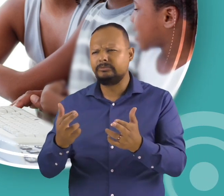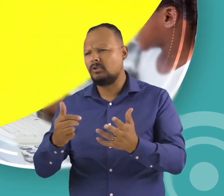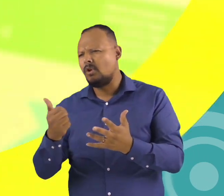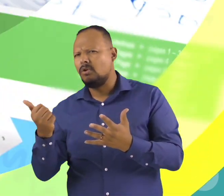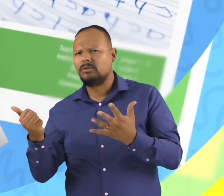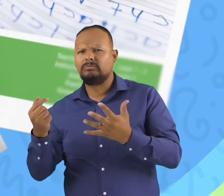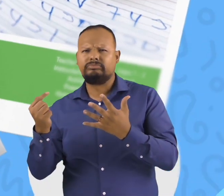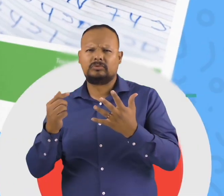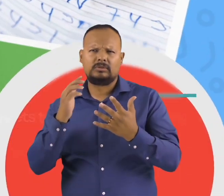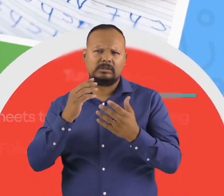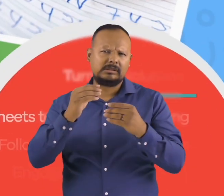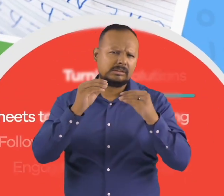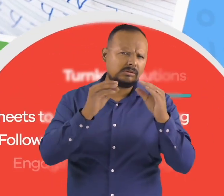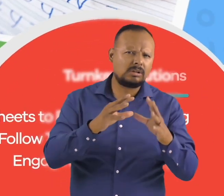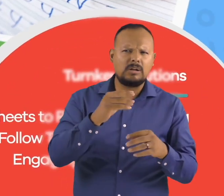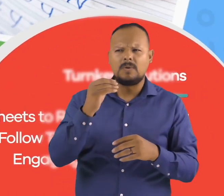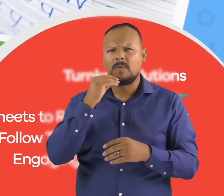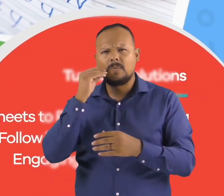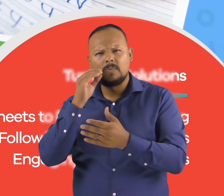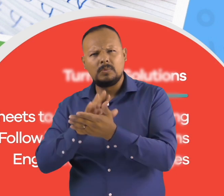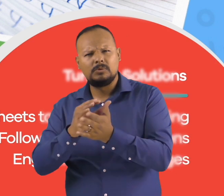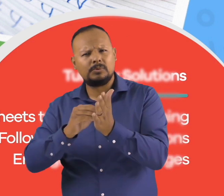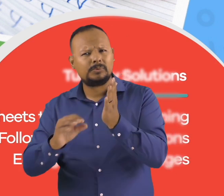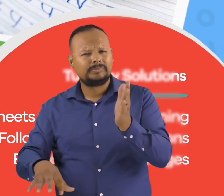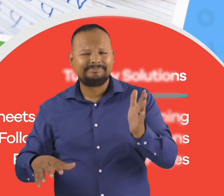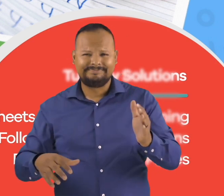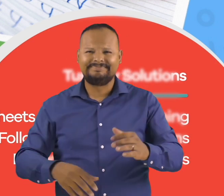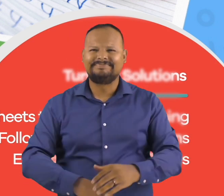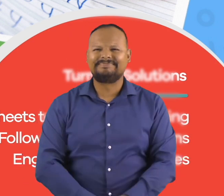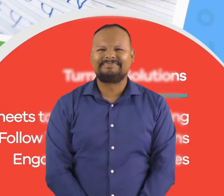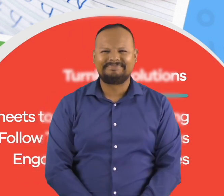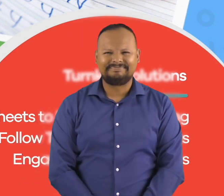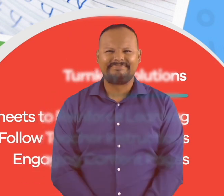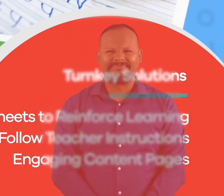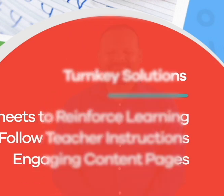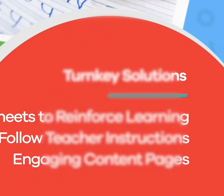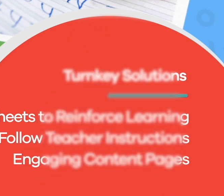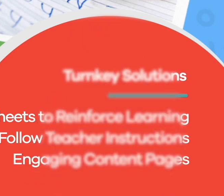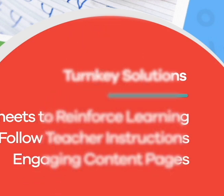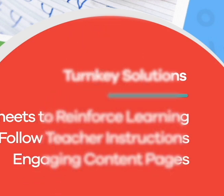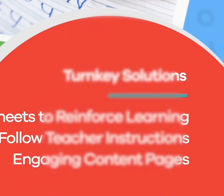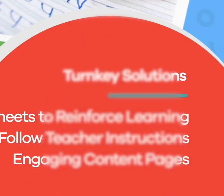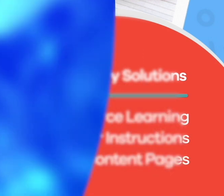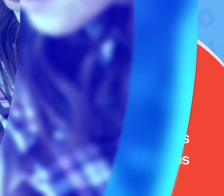resources and turnkey solutions for teachers and homeschoolers.